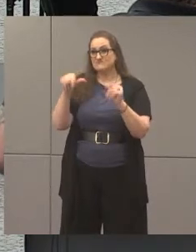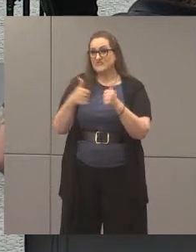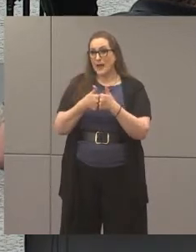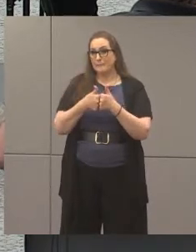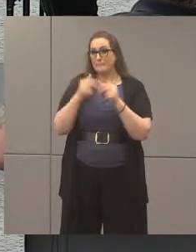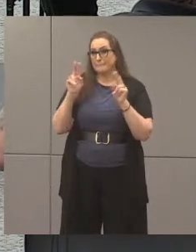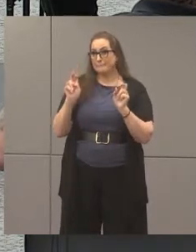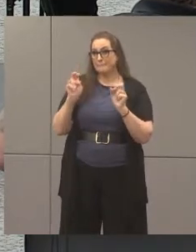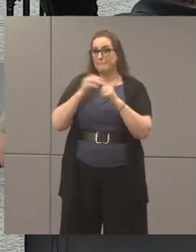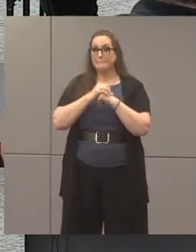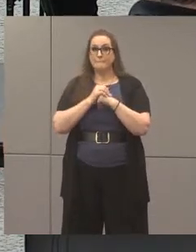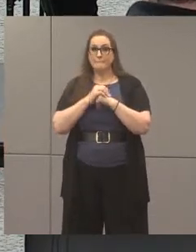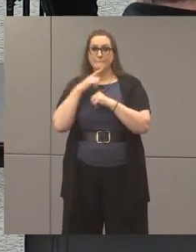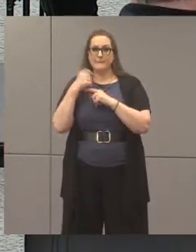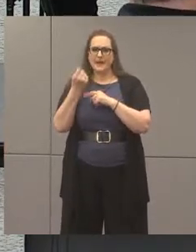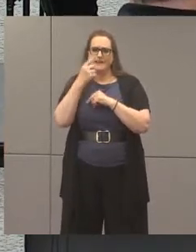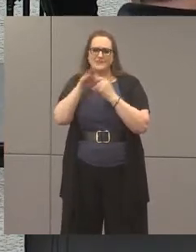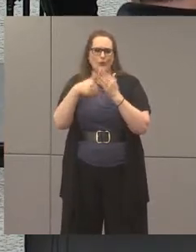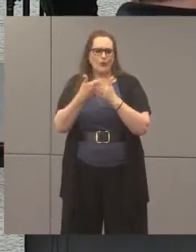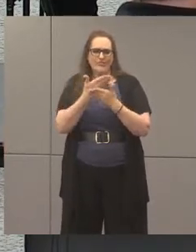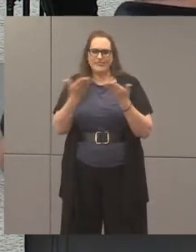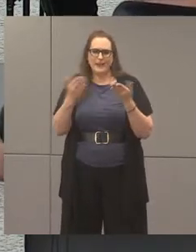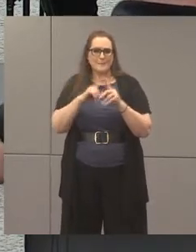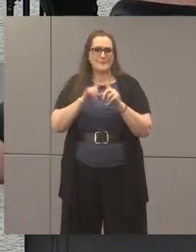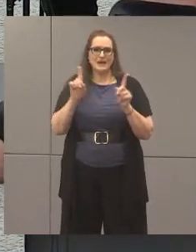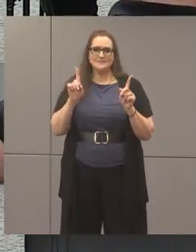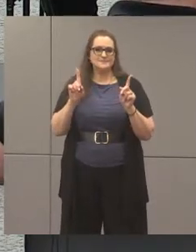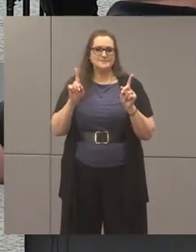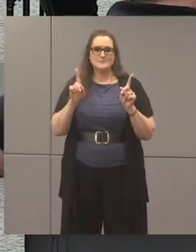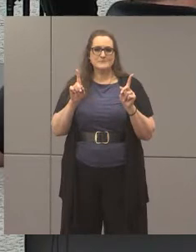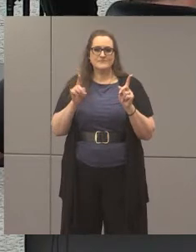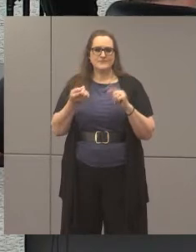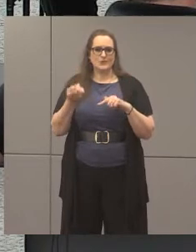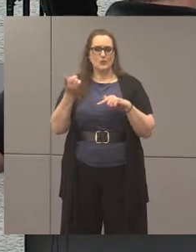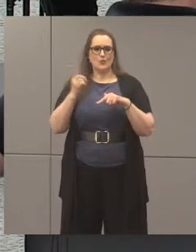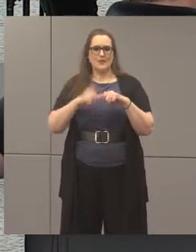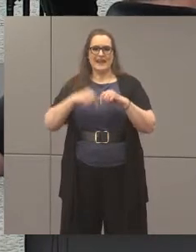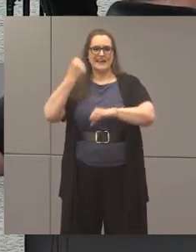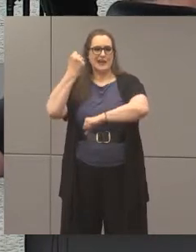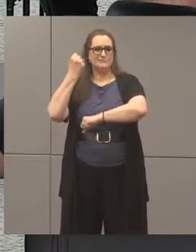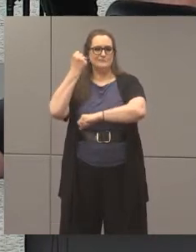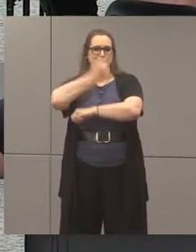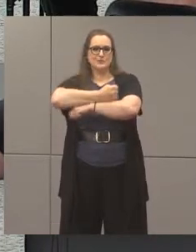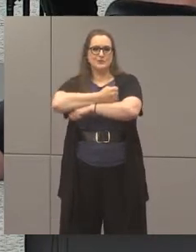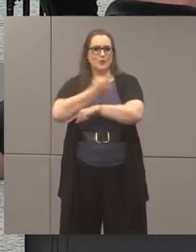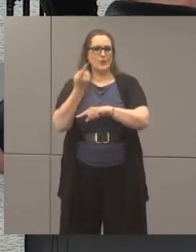I understand the whole thing, but we cannot shut the college down.